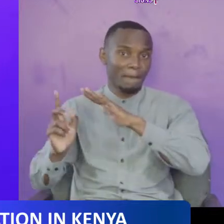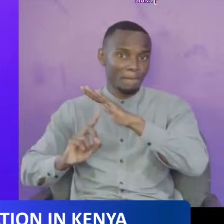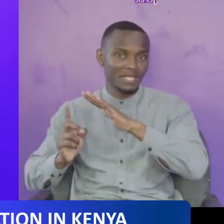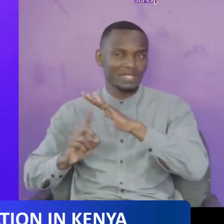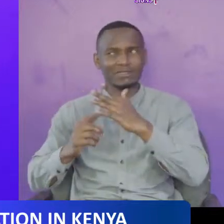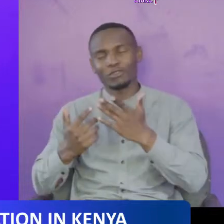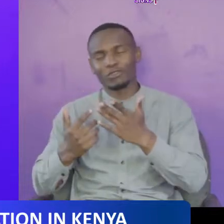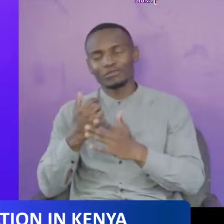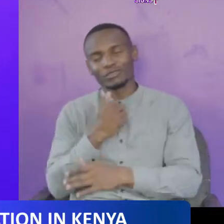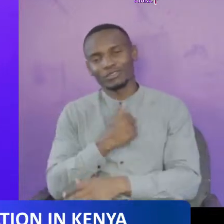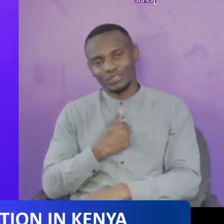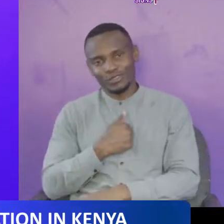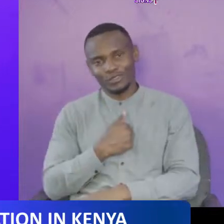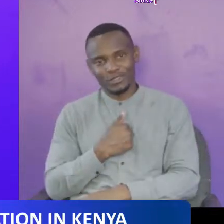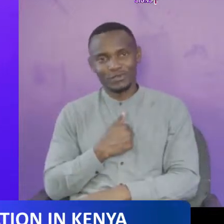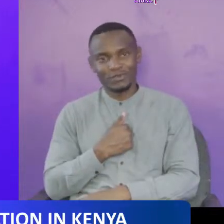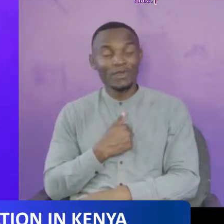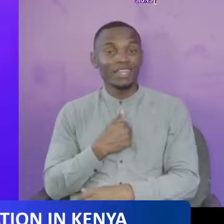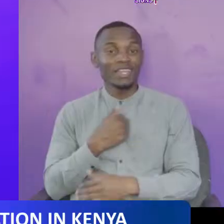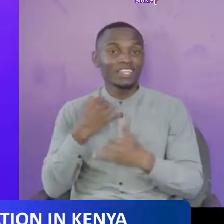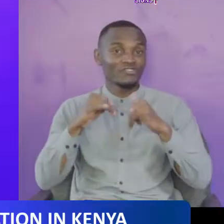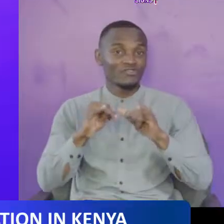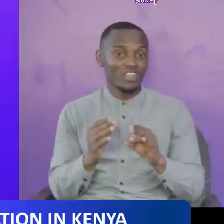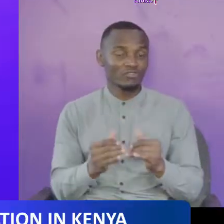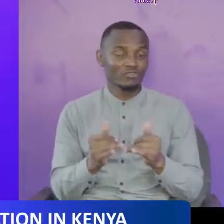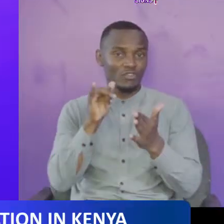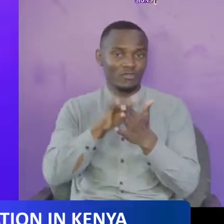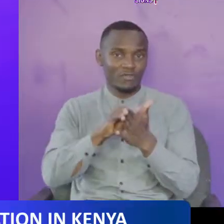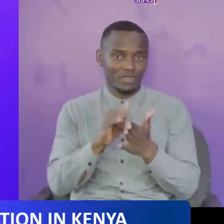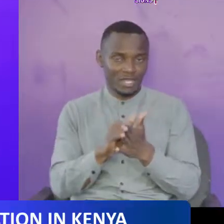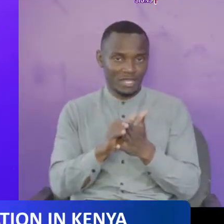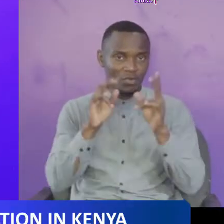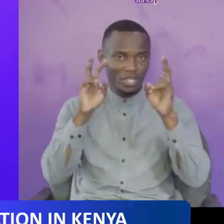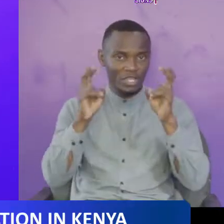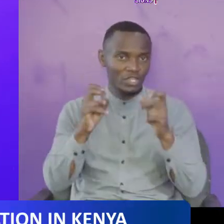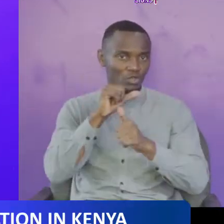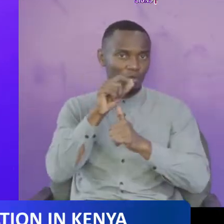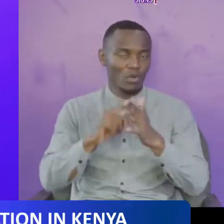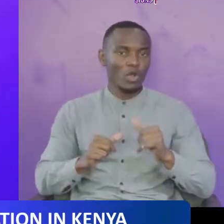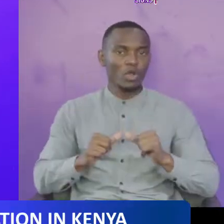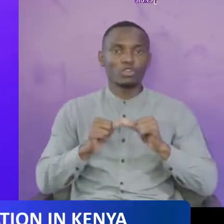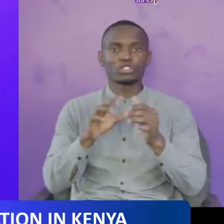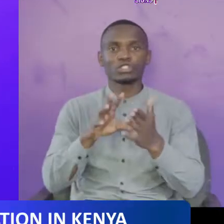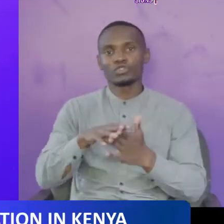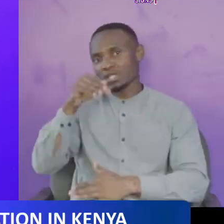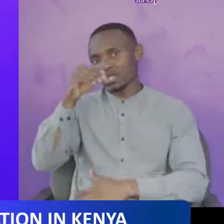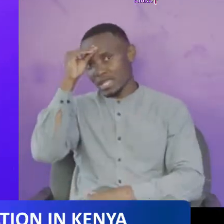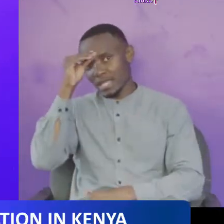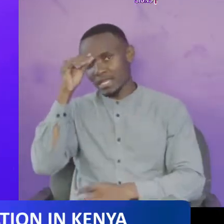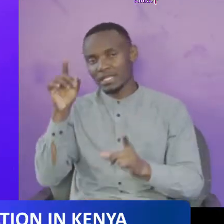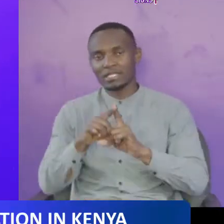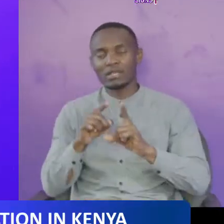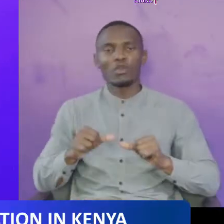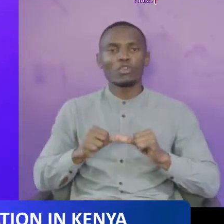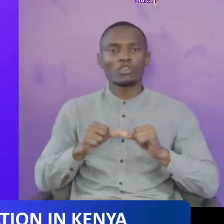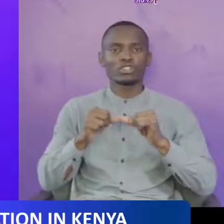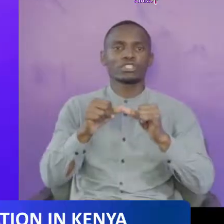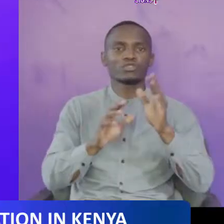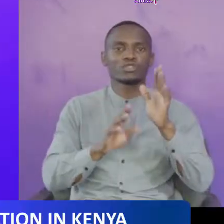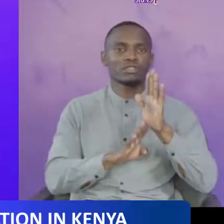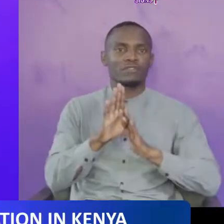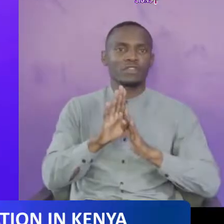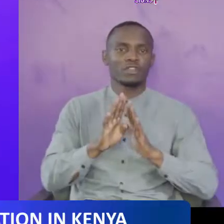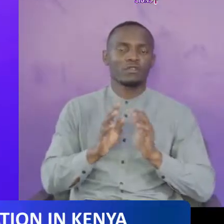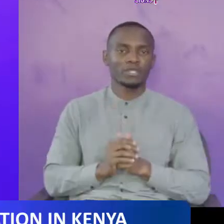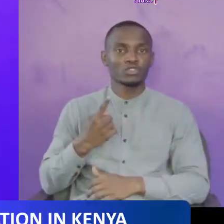into this situation of continuous learning, continuous development. So we take